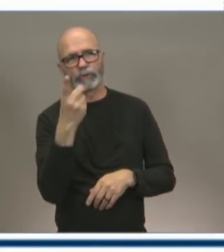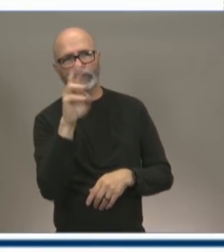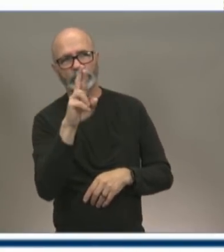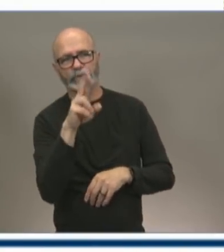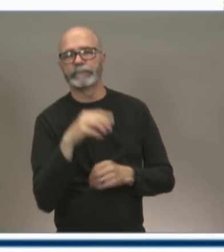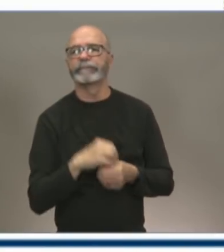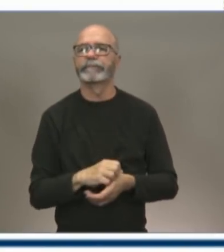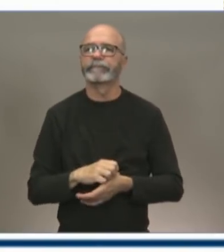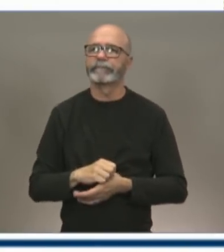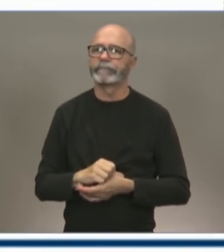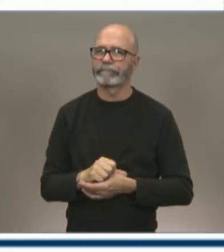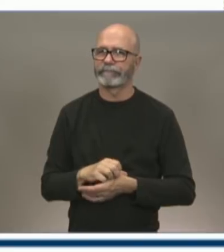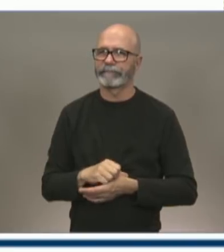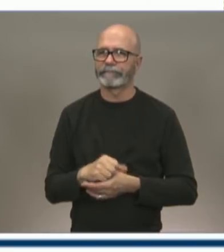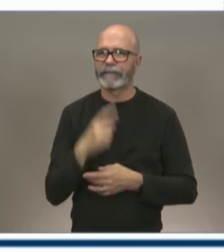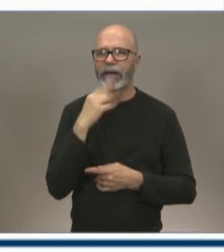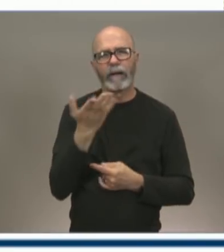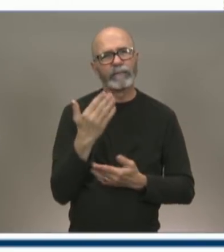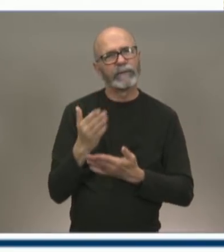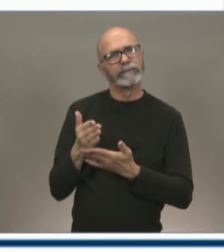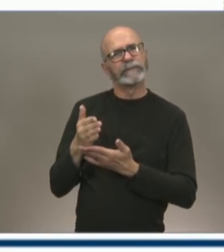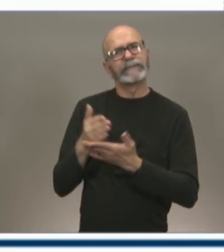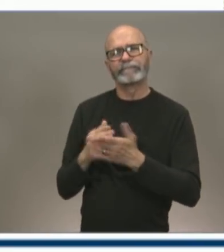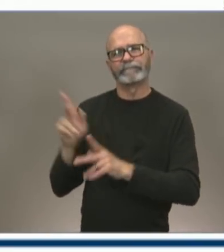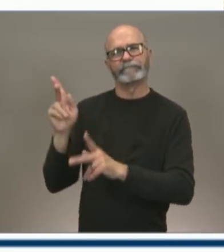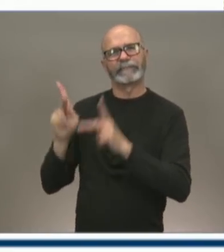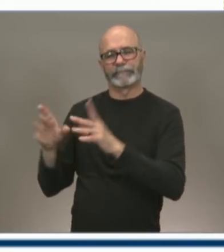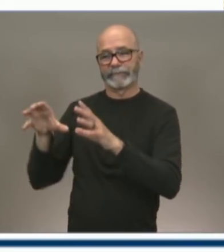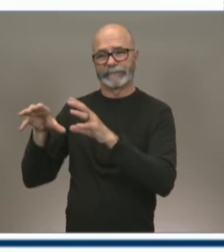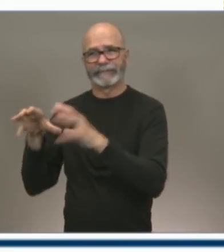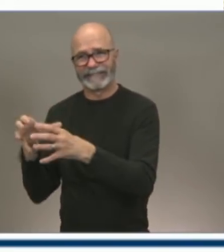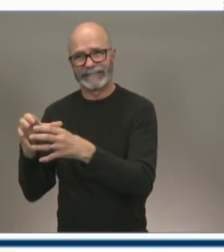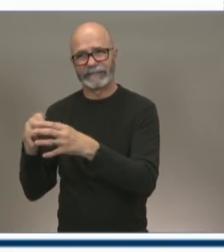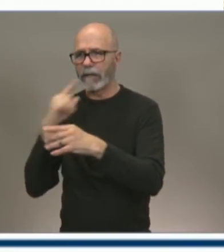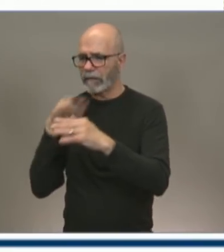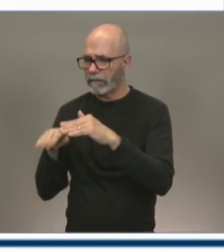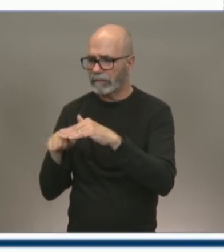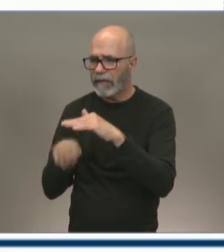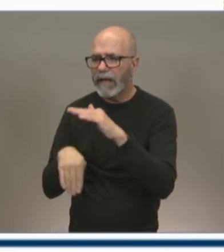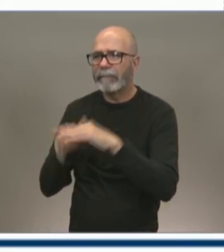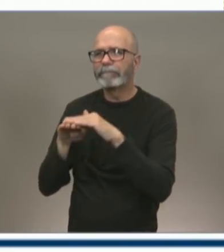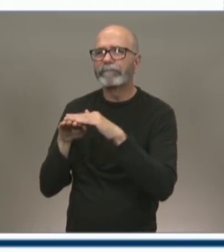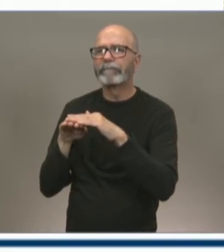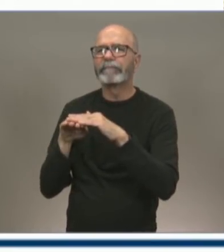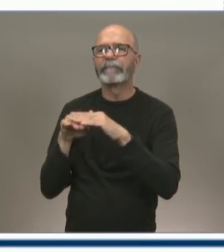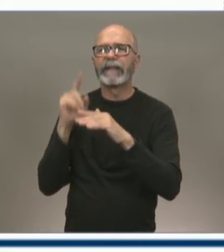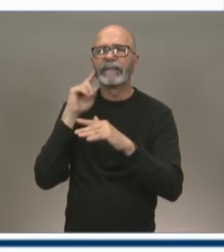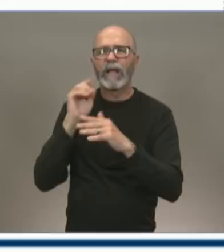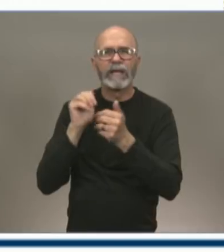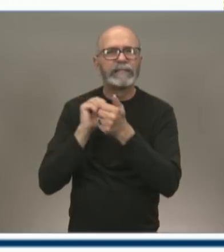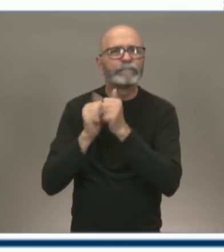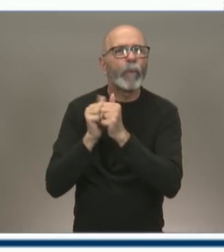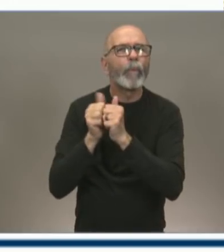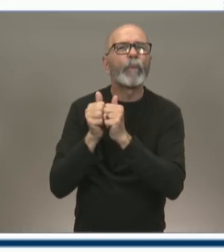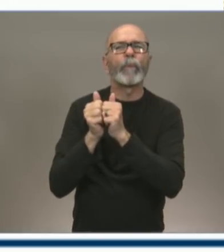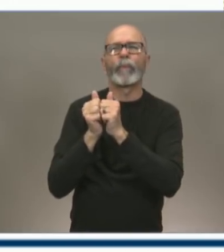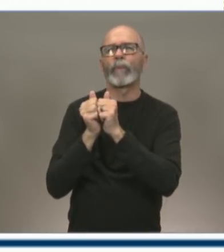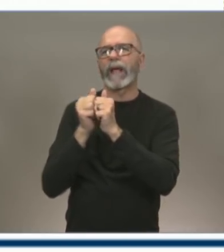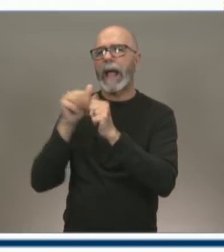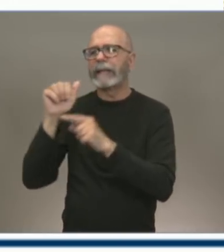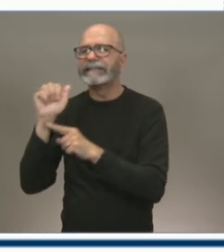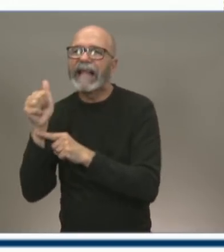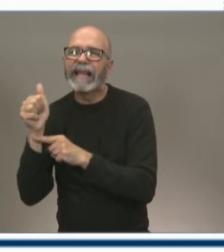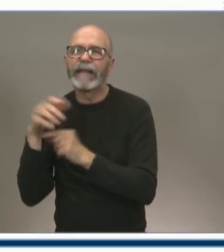as Scouts have a maximum of 10 people per patrol, both indoors and outdoors, while others, like team sports, have a maximum of